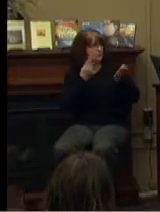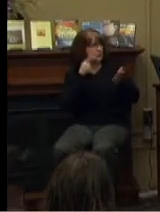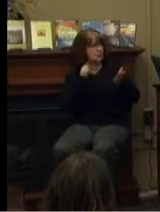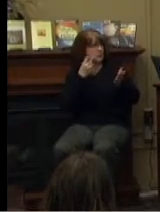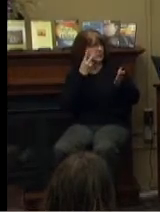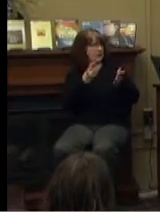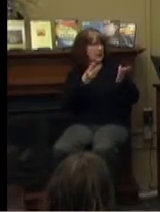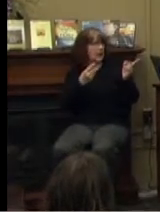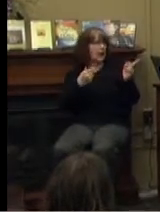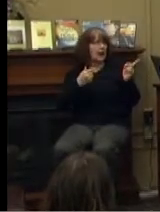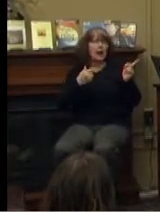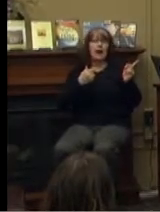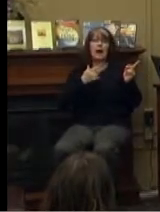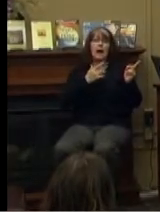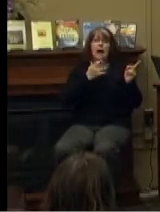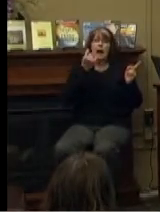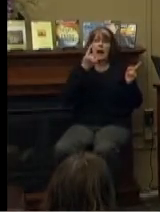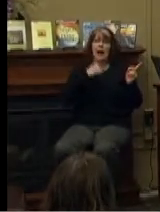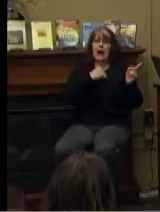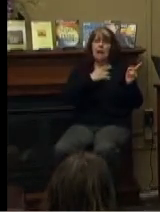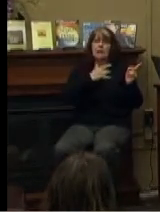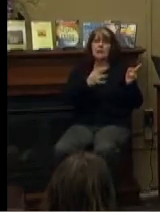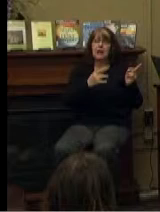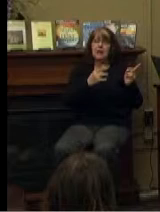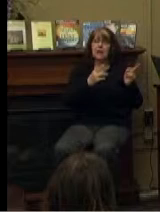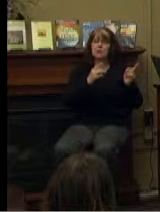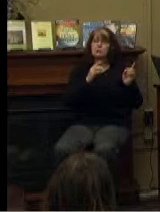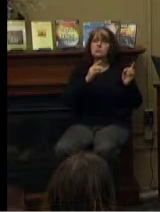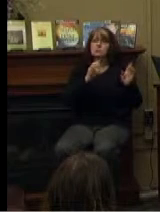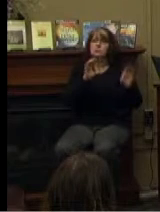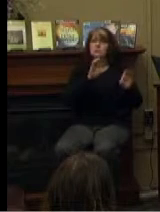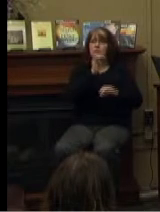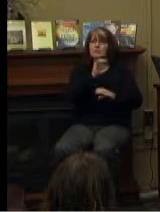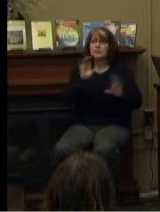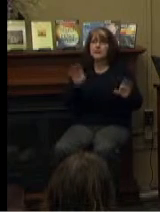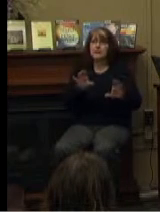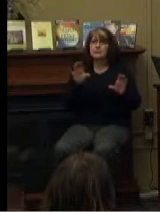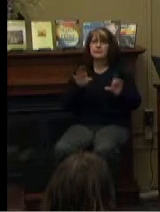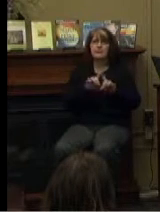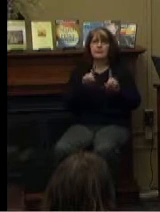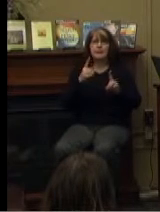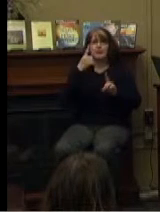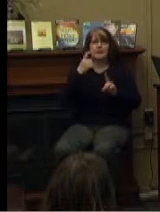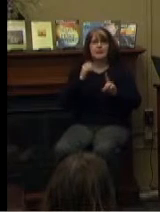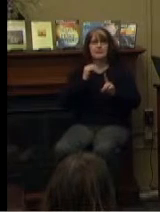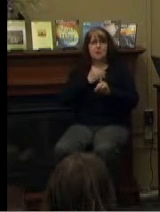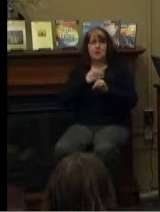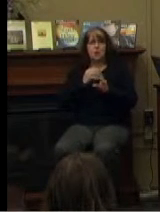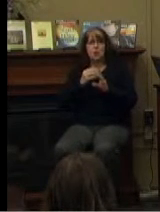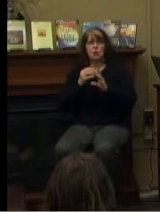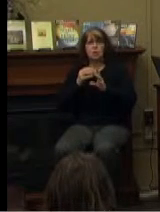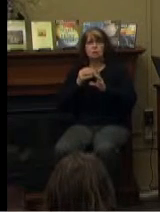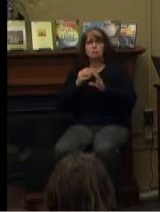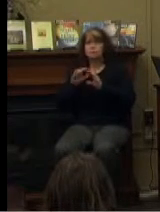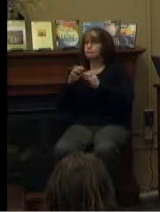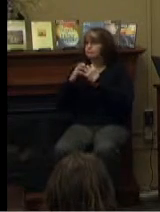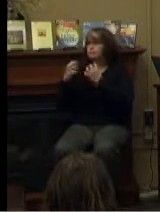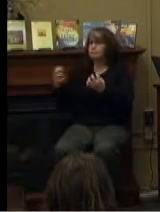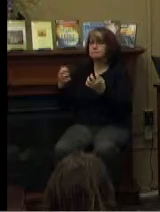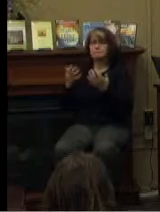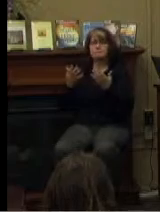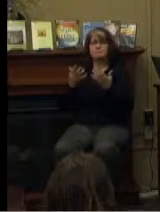typically do this activity, but because of how we're set up right now, I'm not going to do that. What I'm going to do is explain a little bit what this